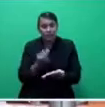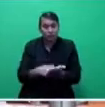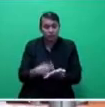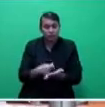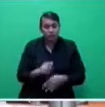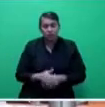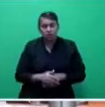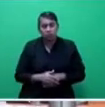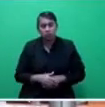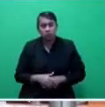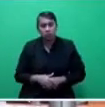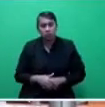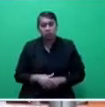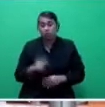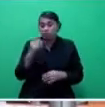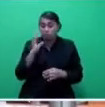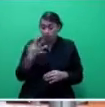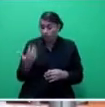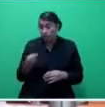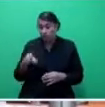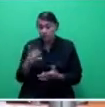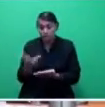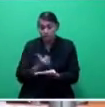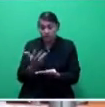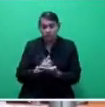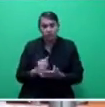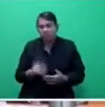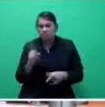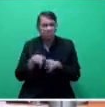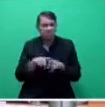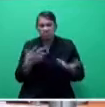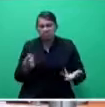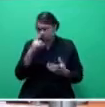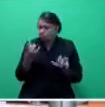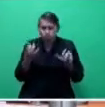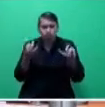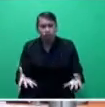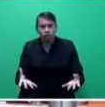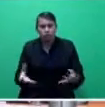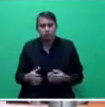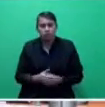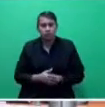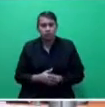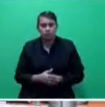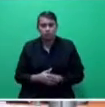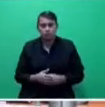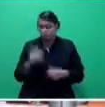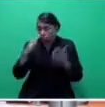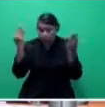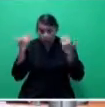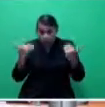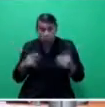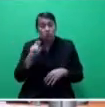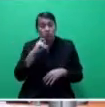ability for people to actually not fall within a trap is heightened. So, Mr. Speaker, sir, we have also said, and we're